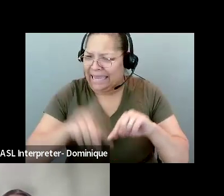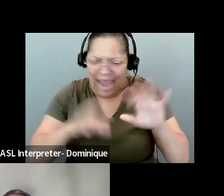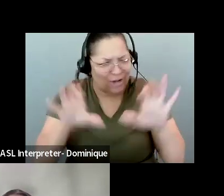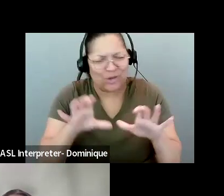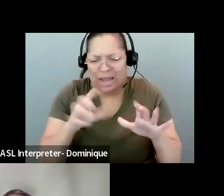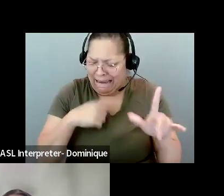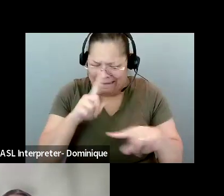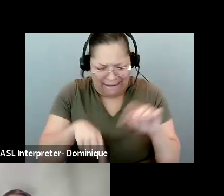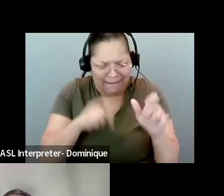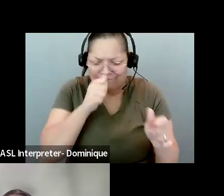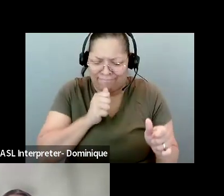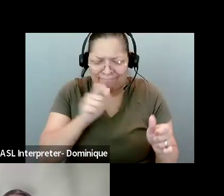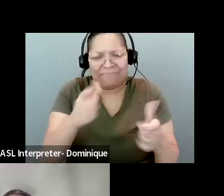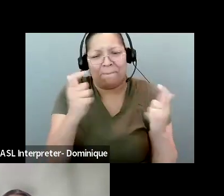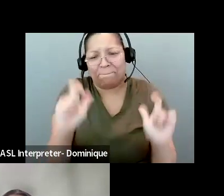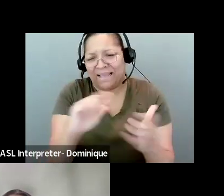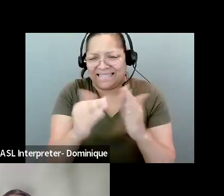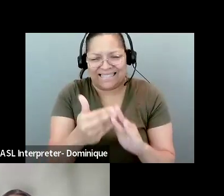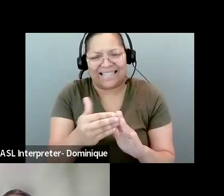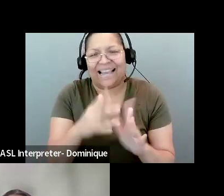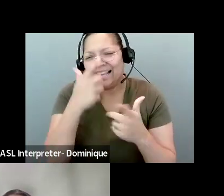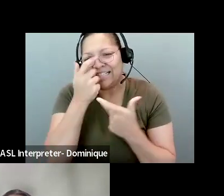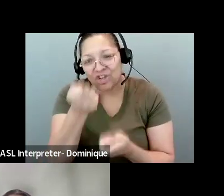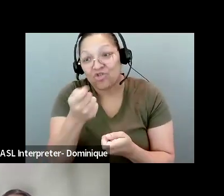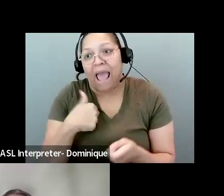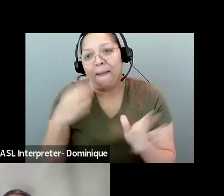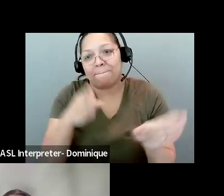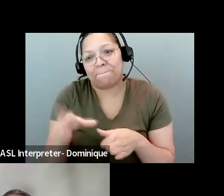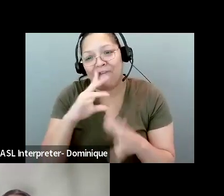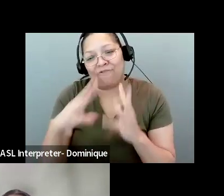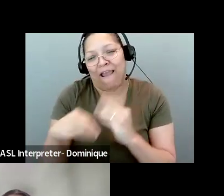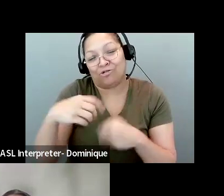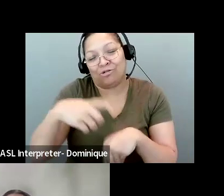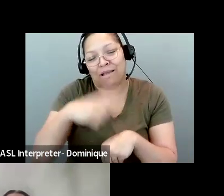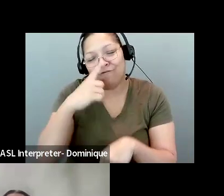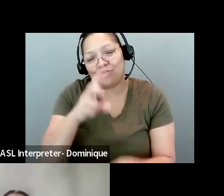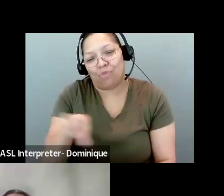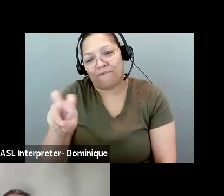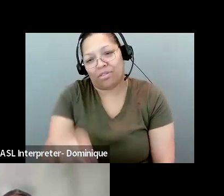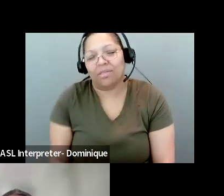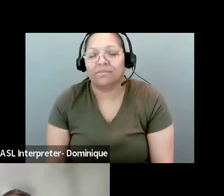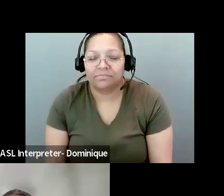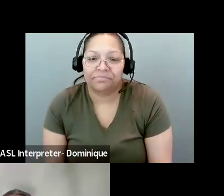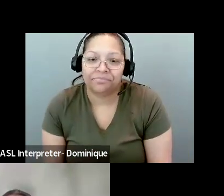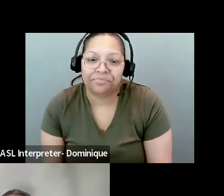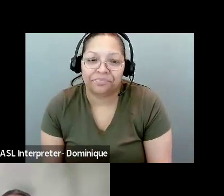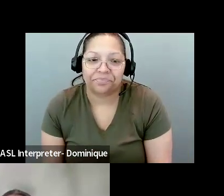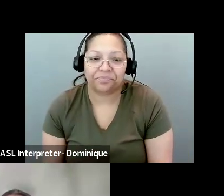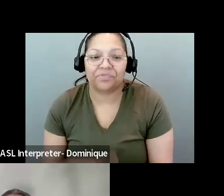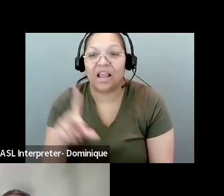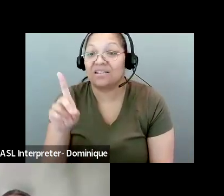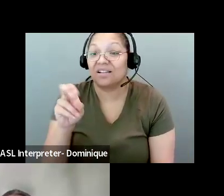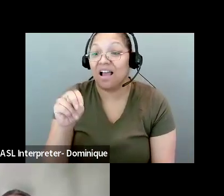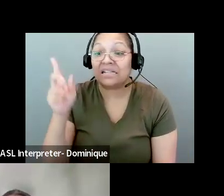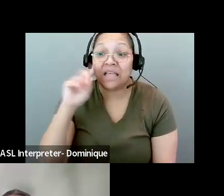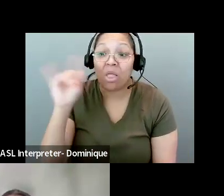so it's been interesting. So plan for extra time for travel. Sounds like nice weather